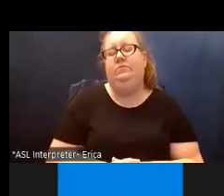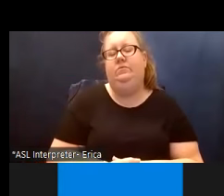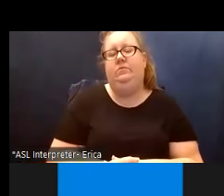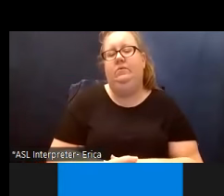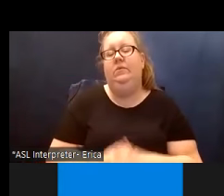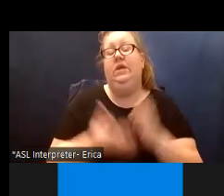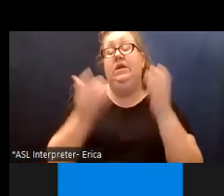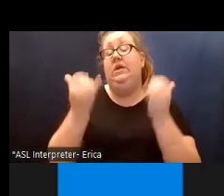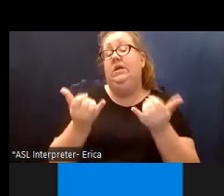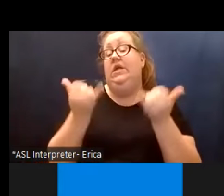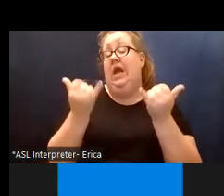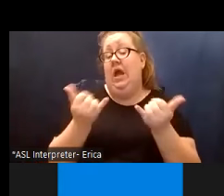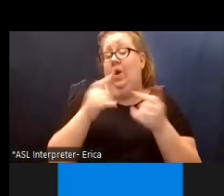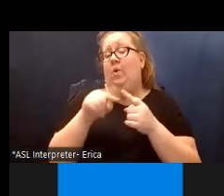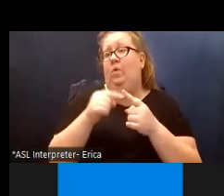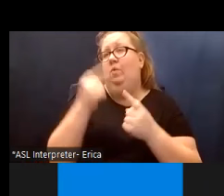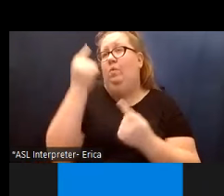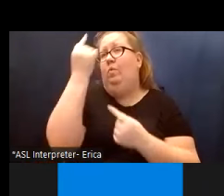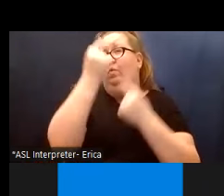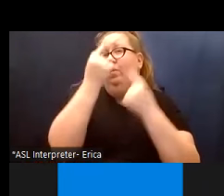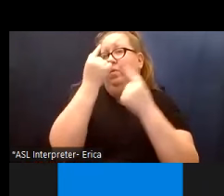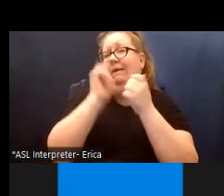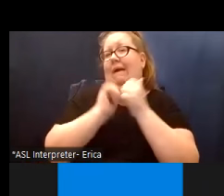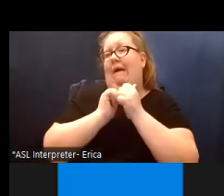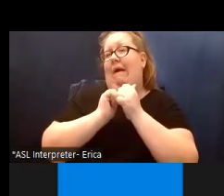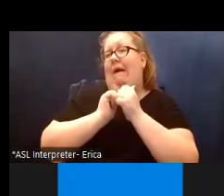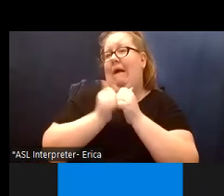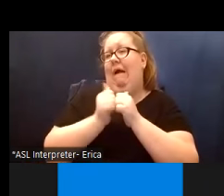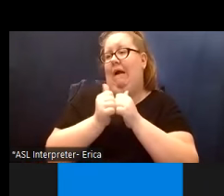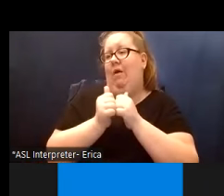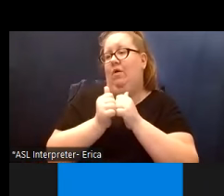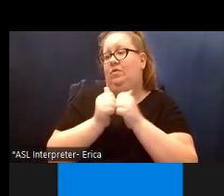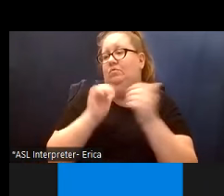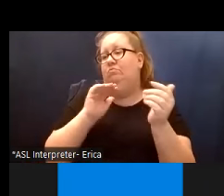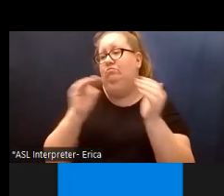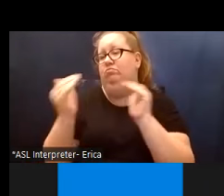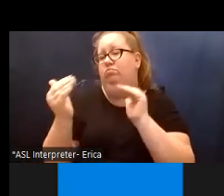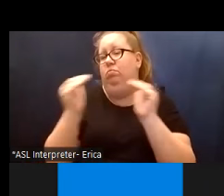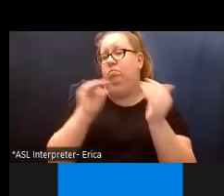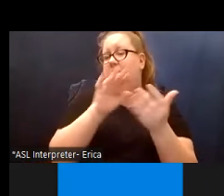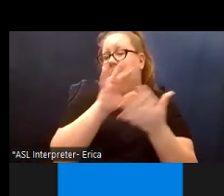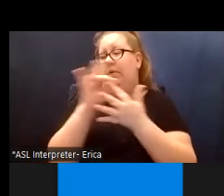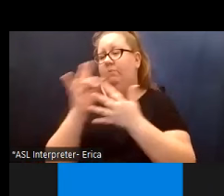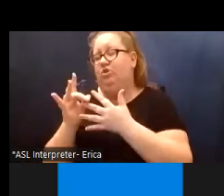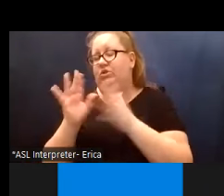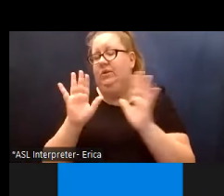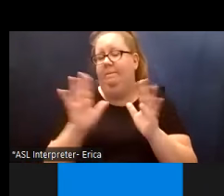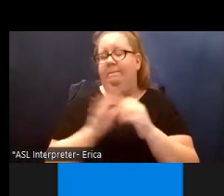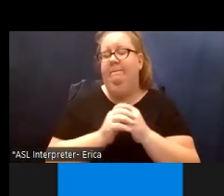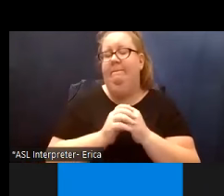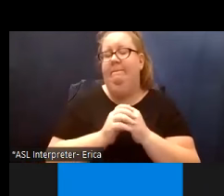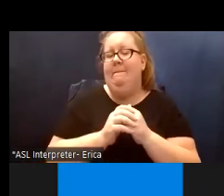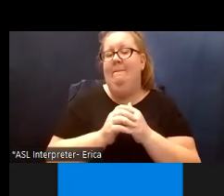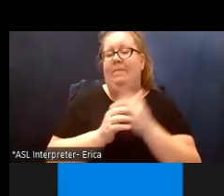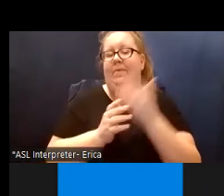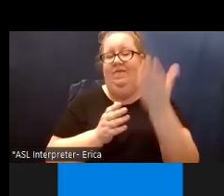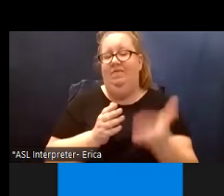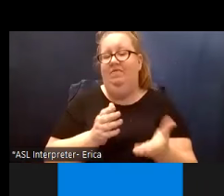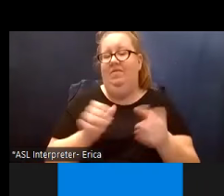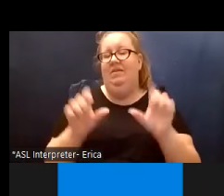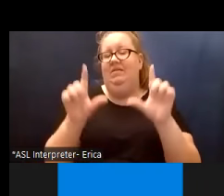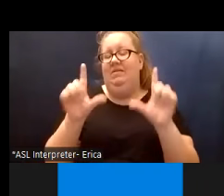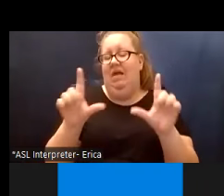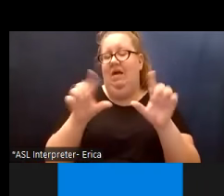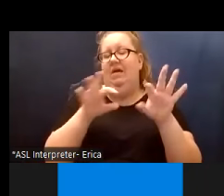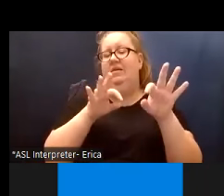So now when we're thinking of how to weigh these options, we have this slide breaking down